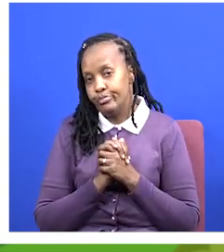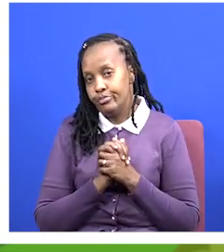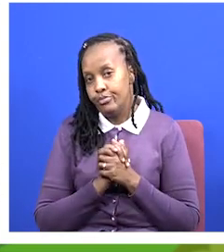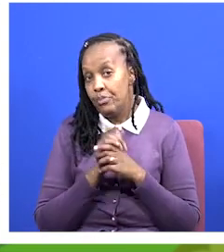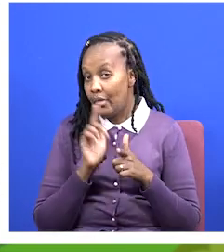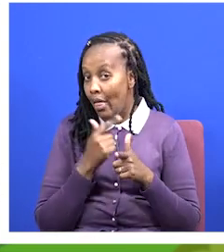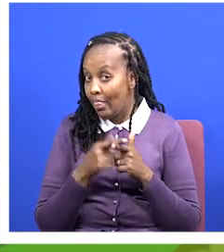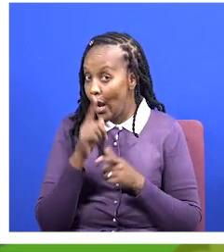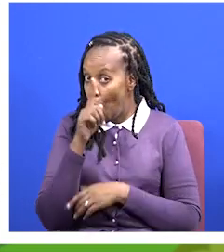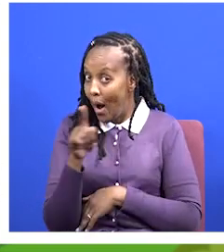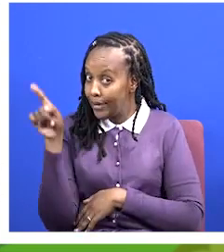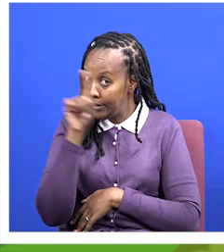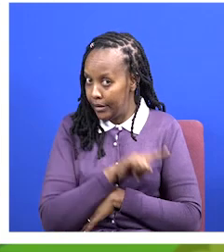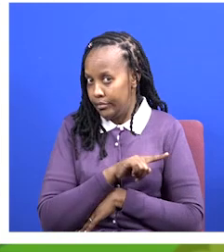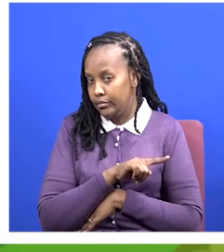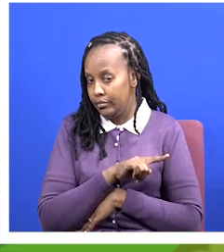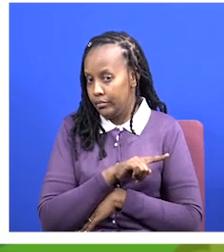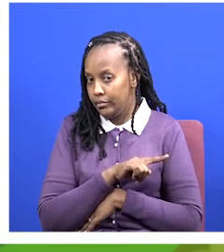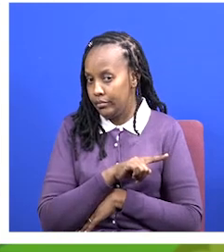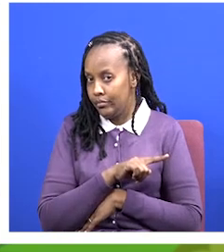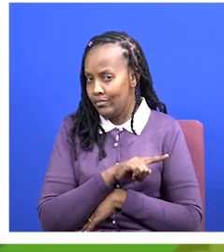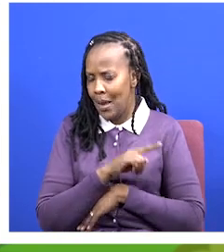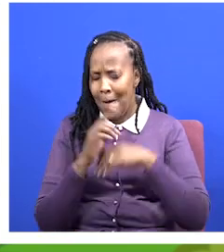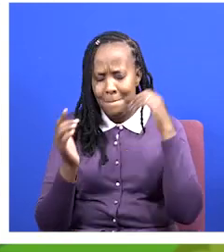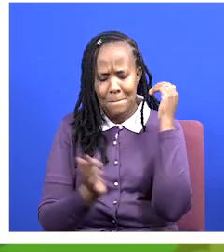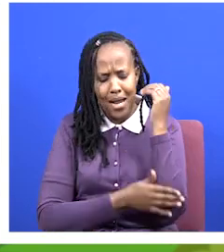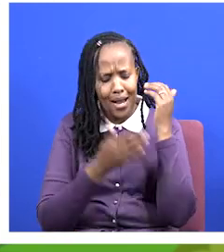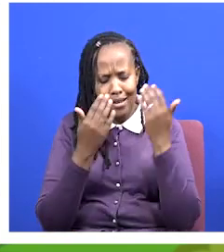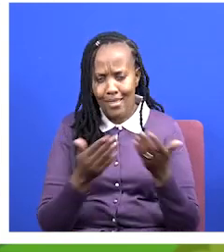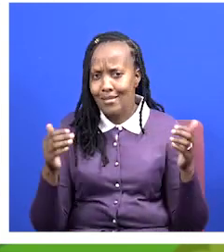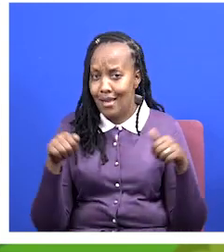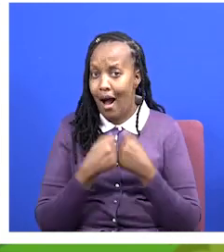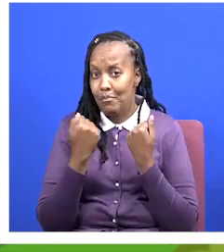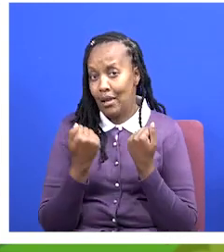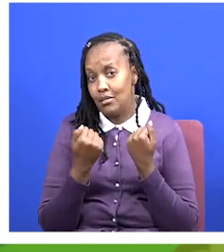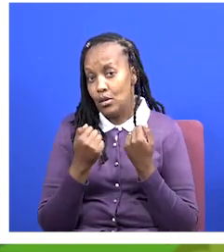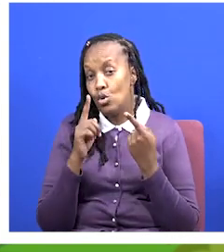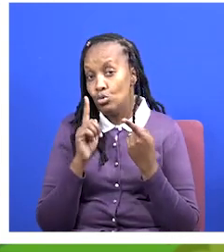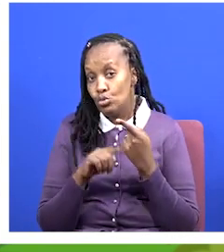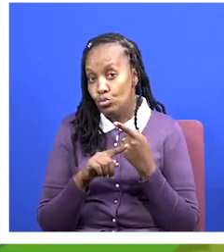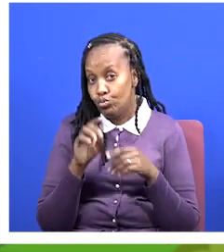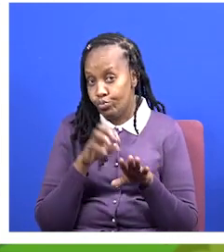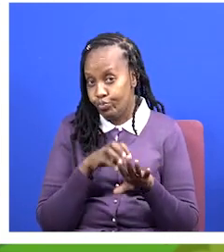Then, one day, some bad things happened to